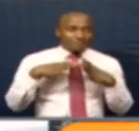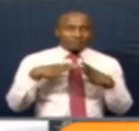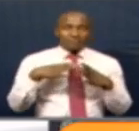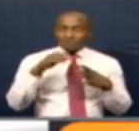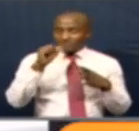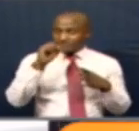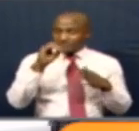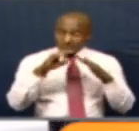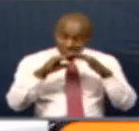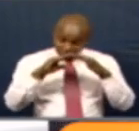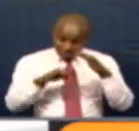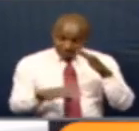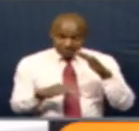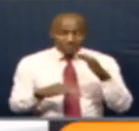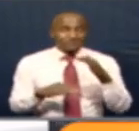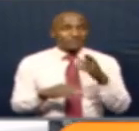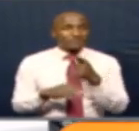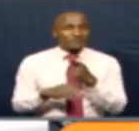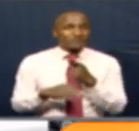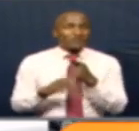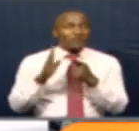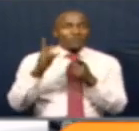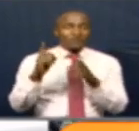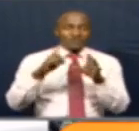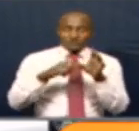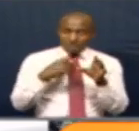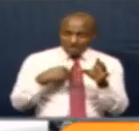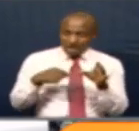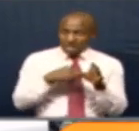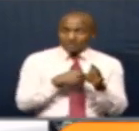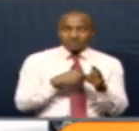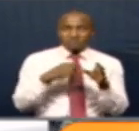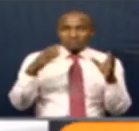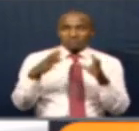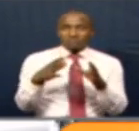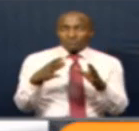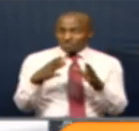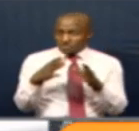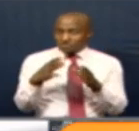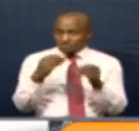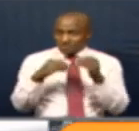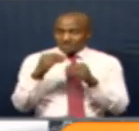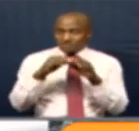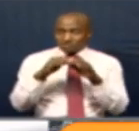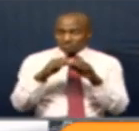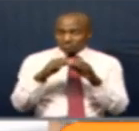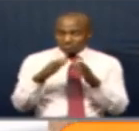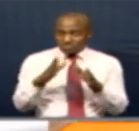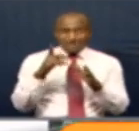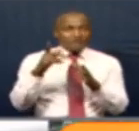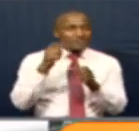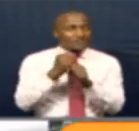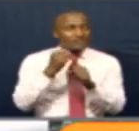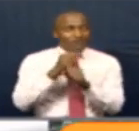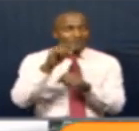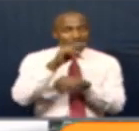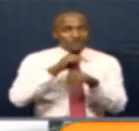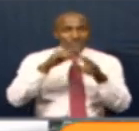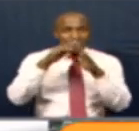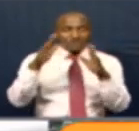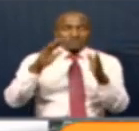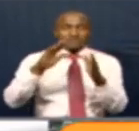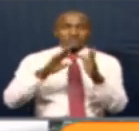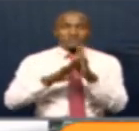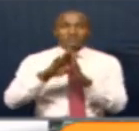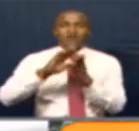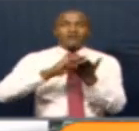below are going to join a scheme which is called a tenant purchase scheme, which is going to be undertaken by National Housing Development Fund. Okay,